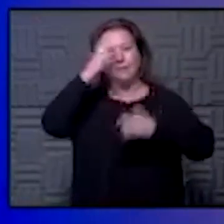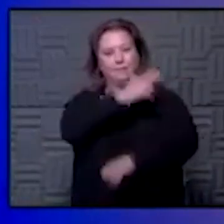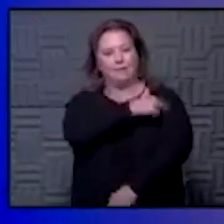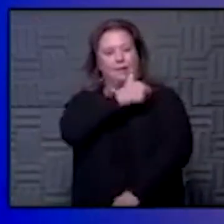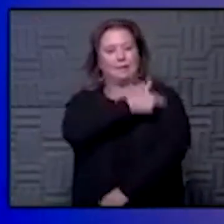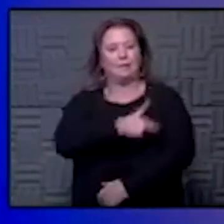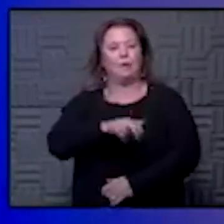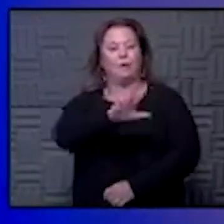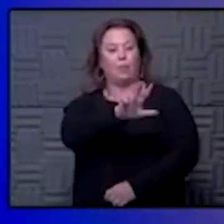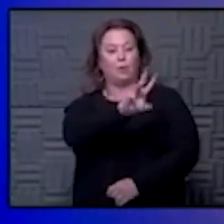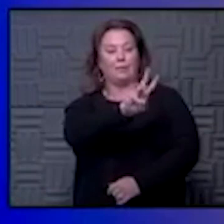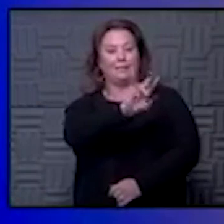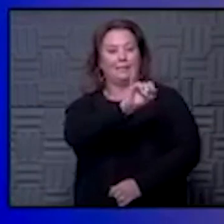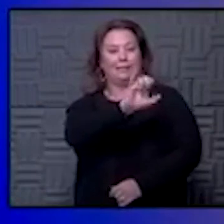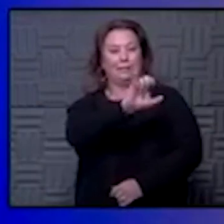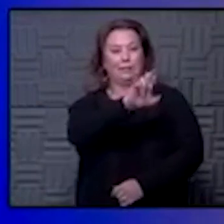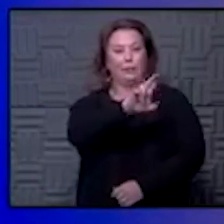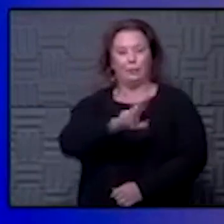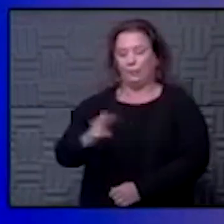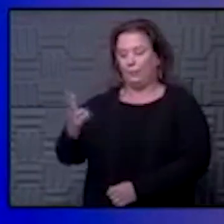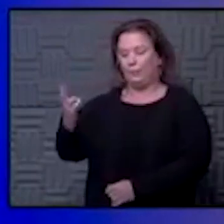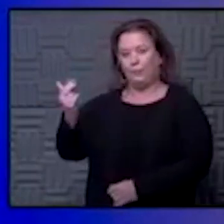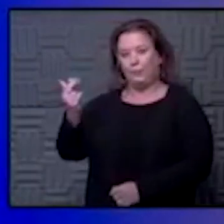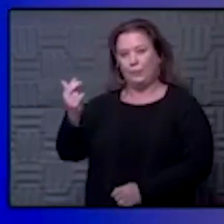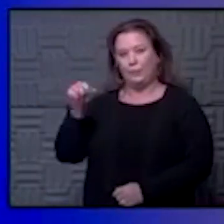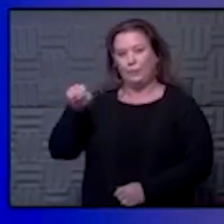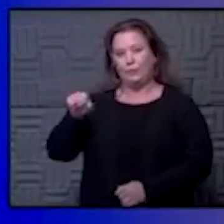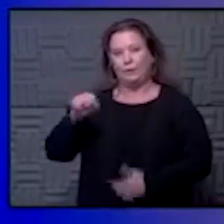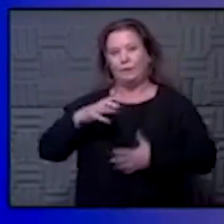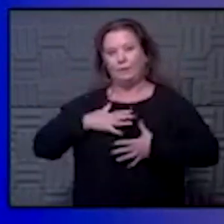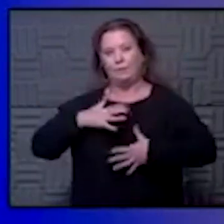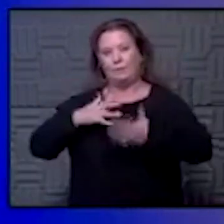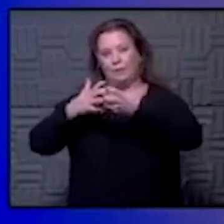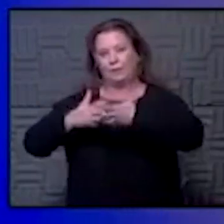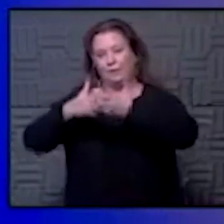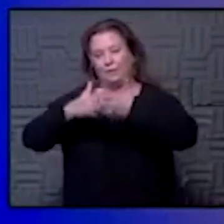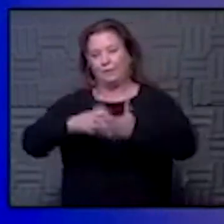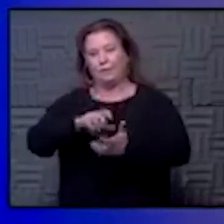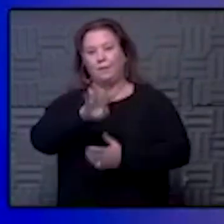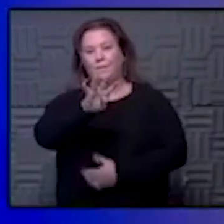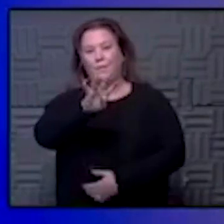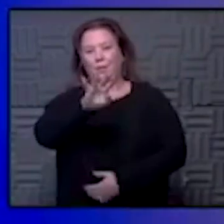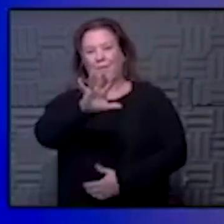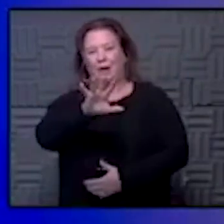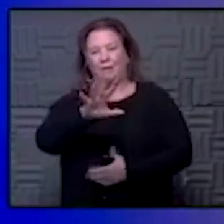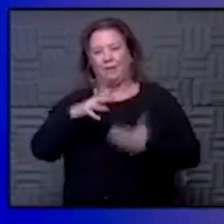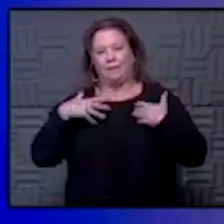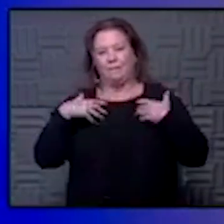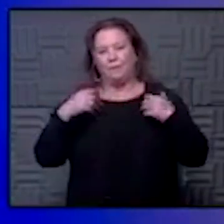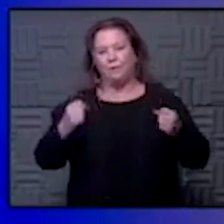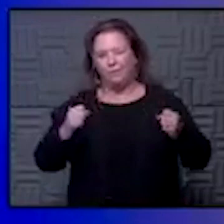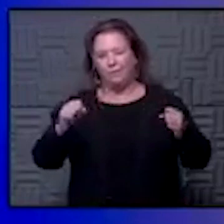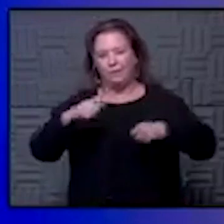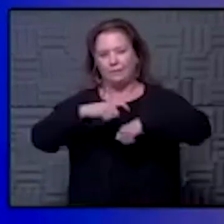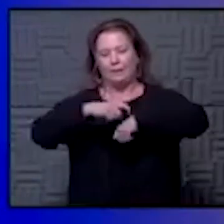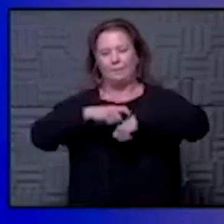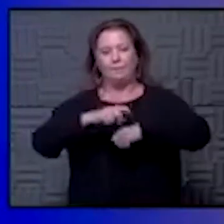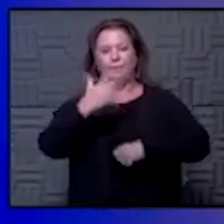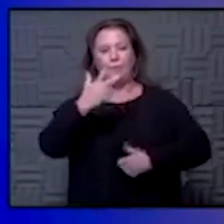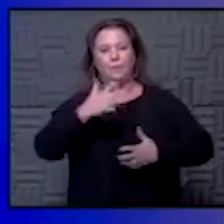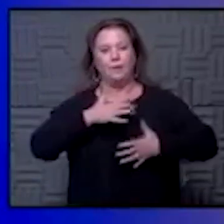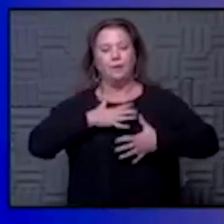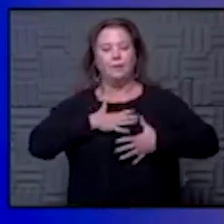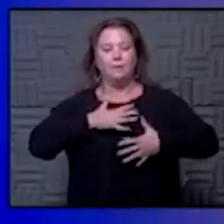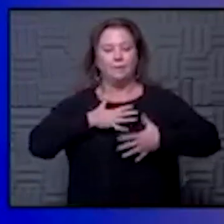hospital, with 36 of those in the ICU and 13 on the ventilator. We still have 45 that are in that recovery period and 3 on the